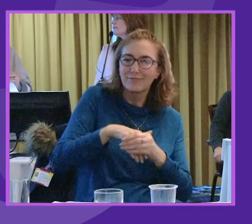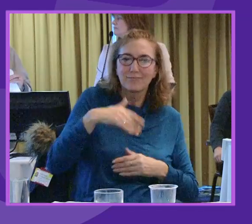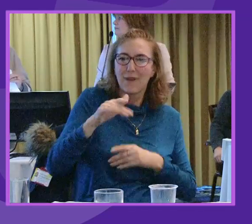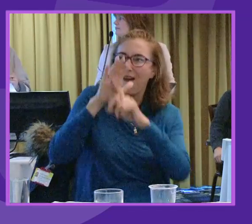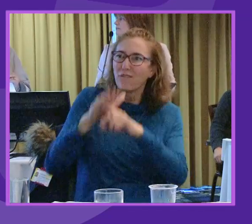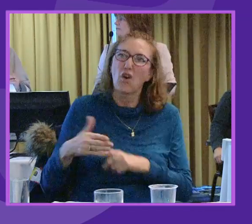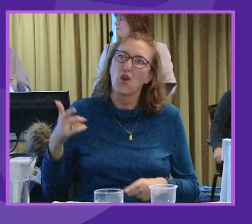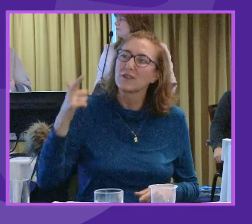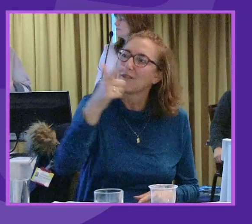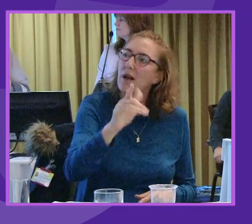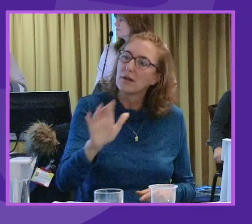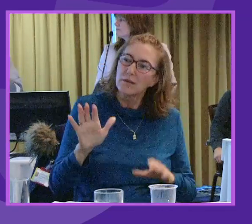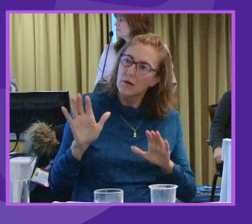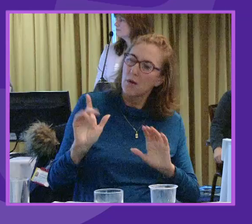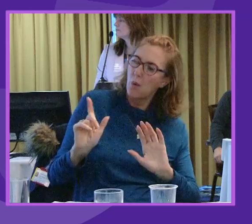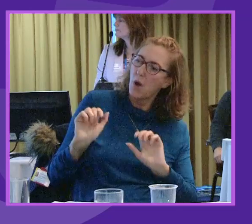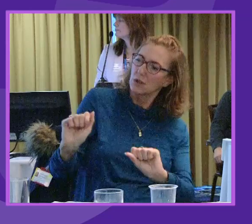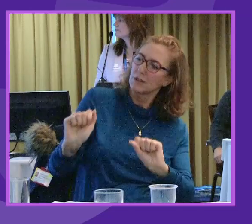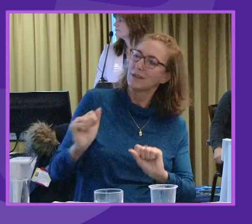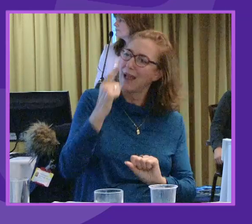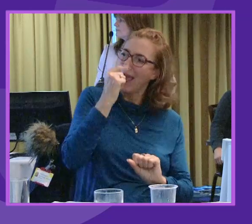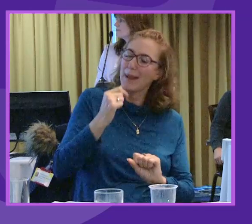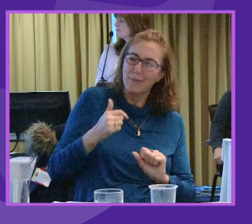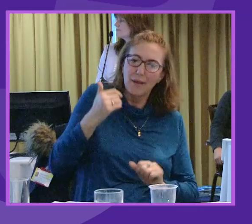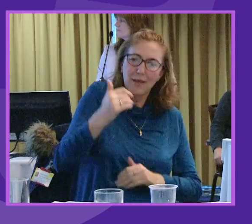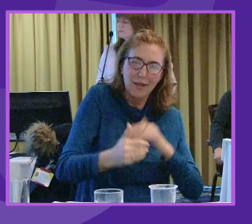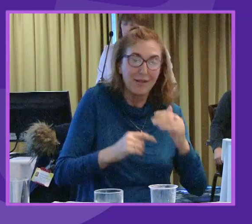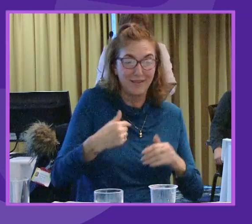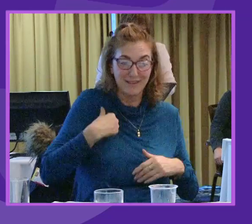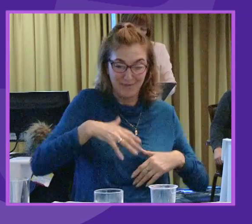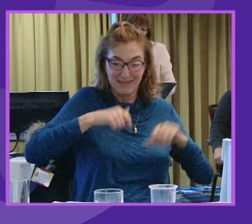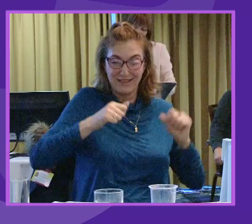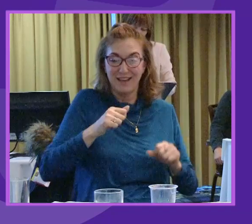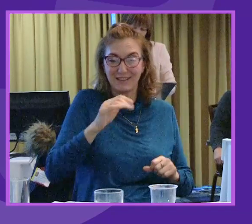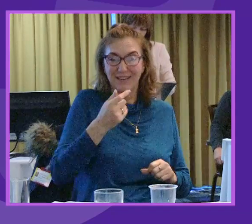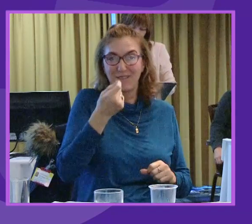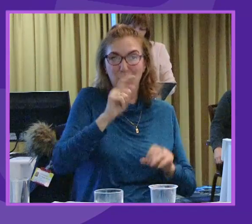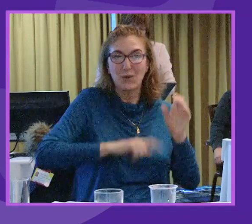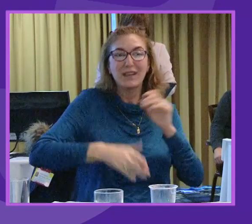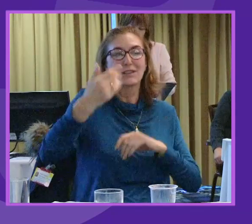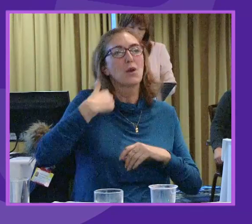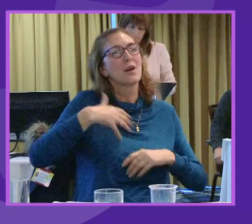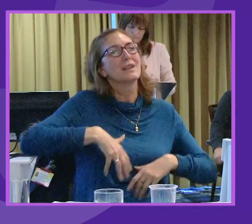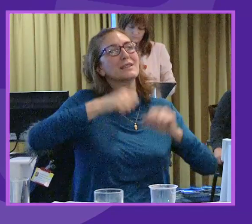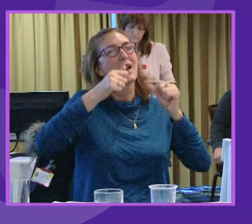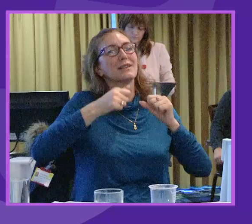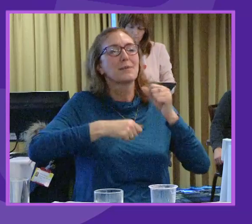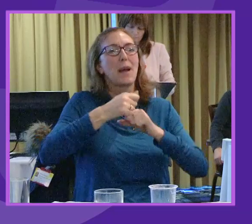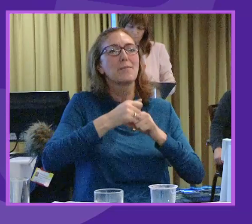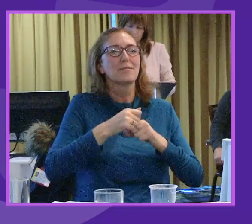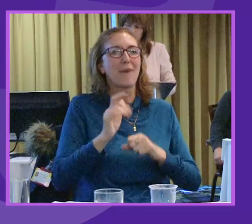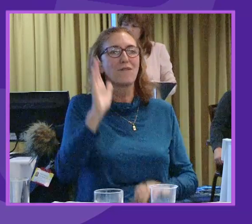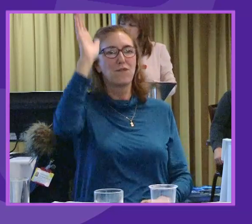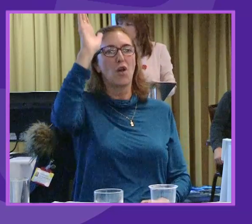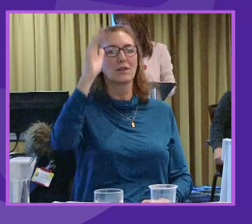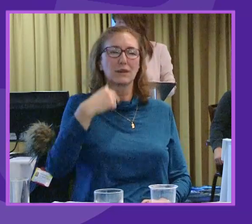far as they want to. Yeah, and I started off years and years ago as a volunteer, and I loved it, and I still volunteer.